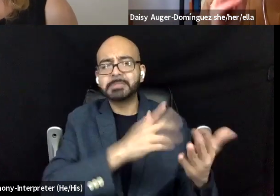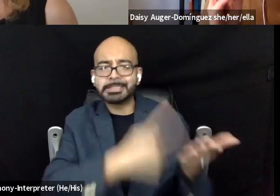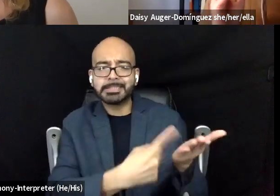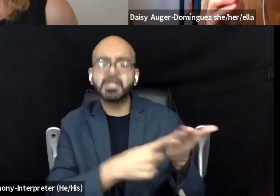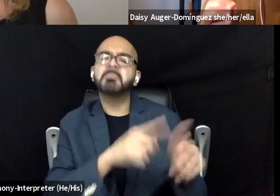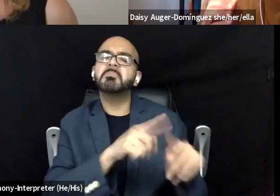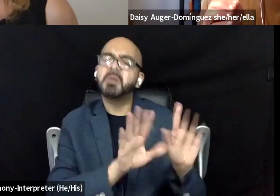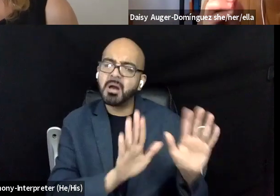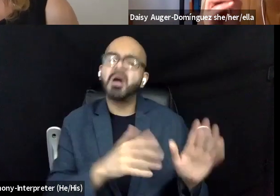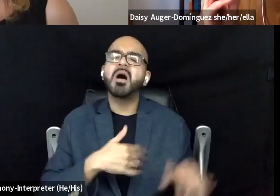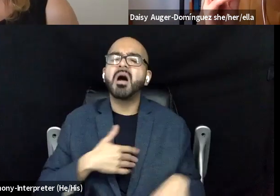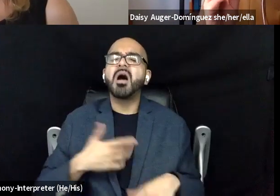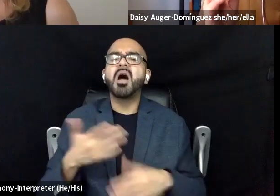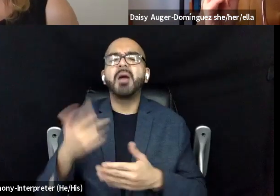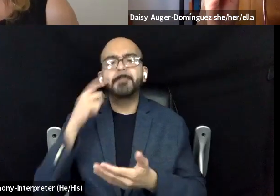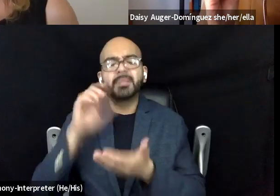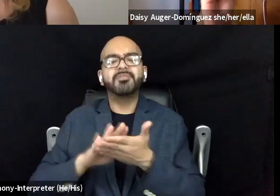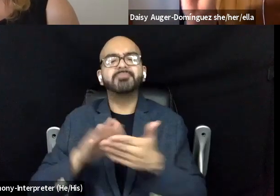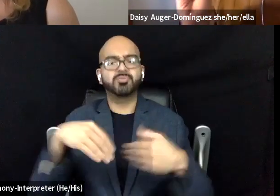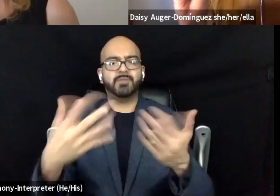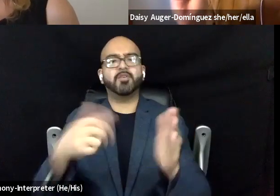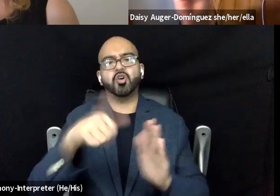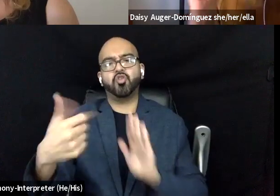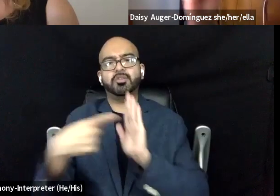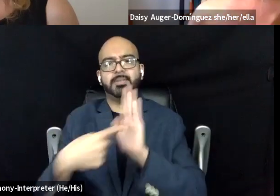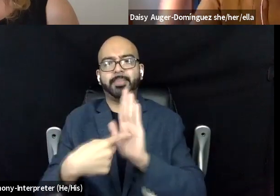But I also do believe, I'll share another example.